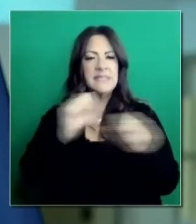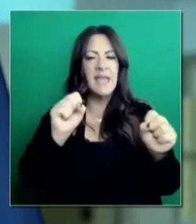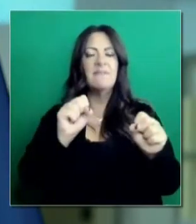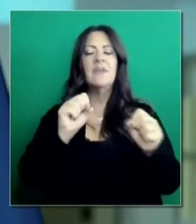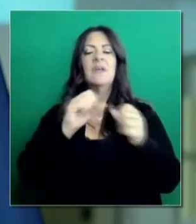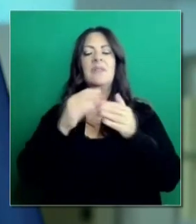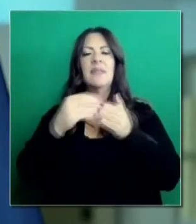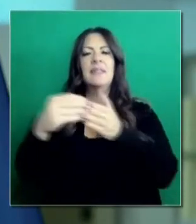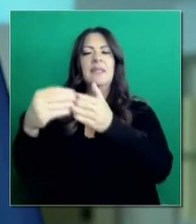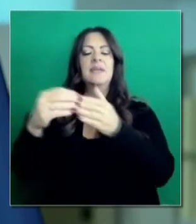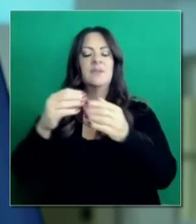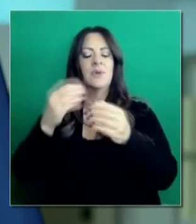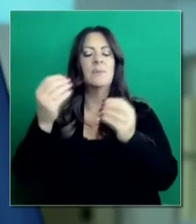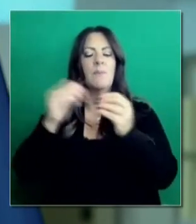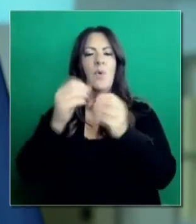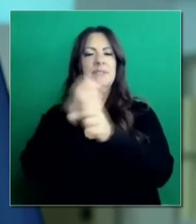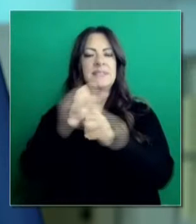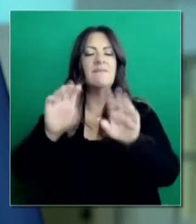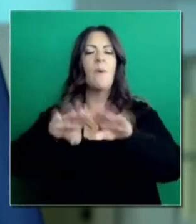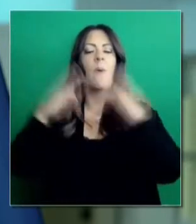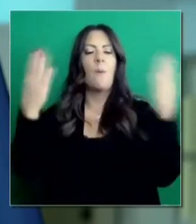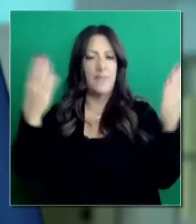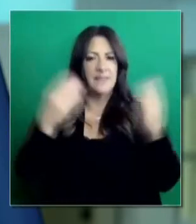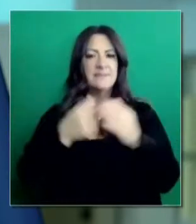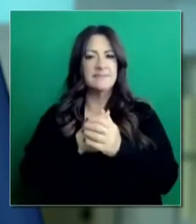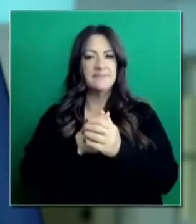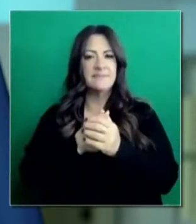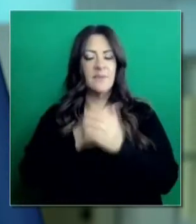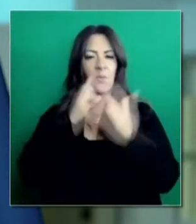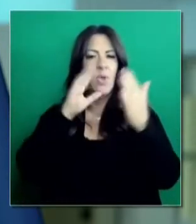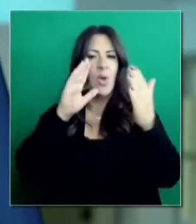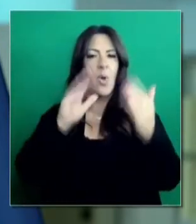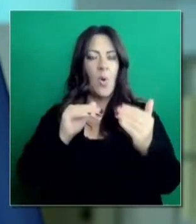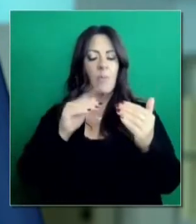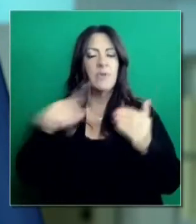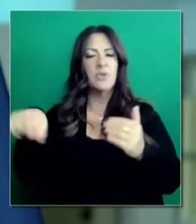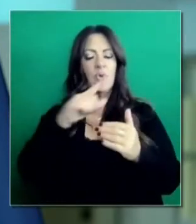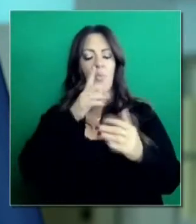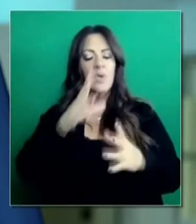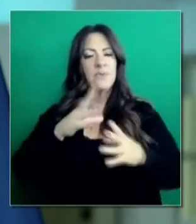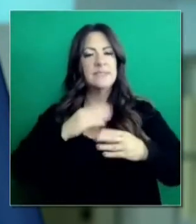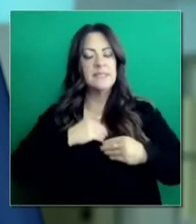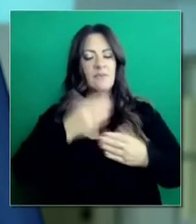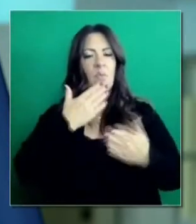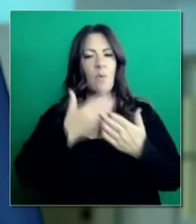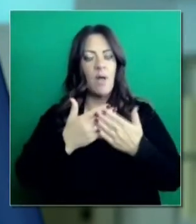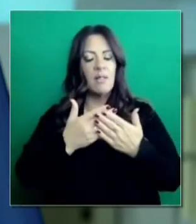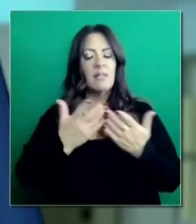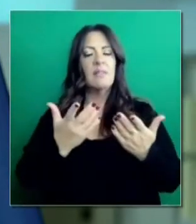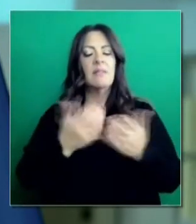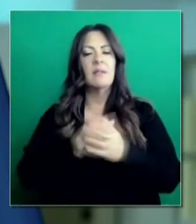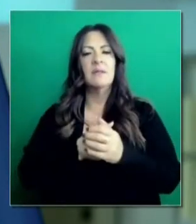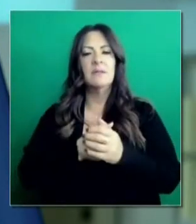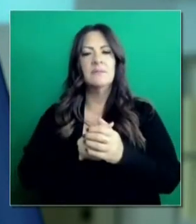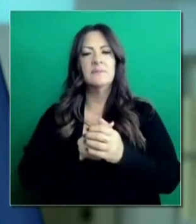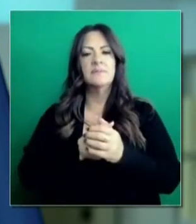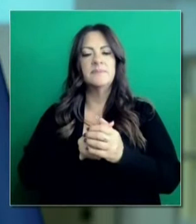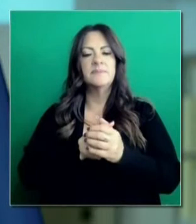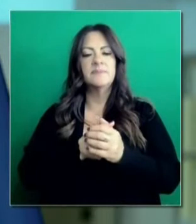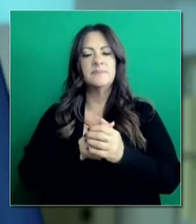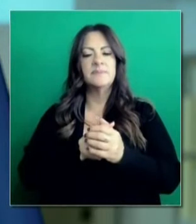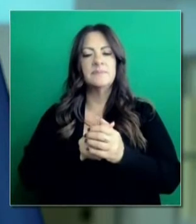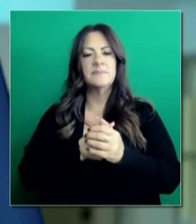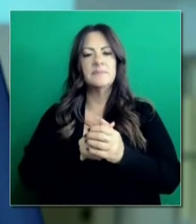understood, and we hope will be well received as it relates, we move in to